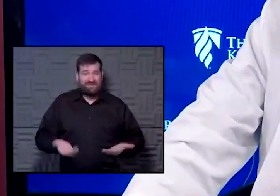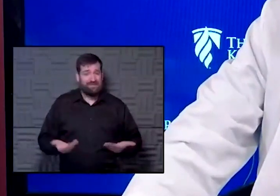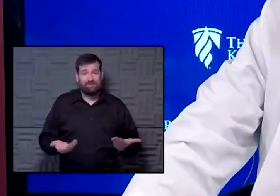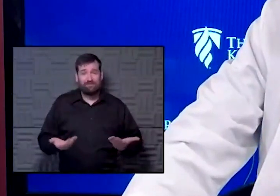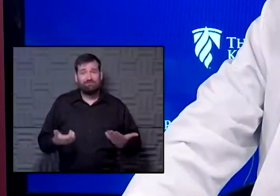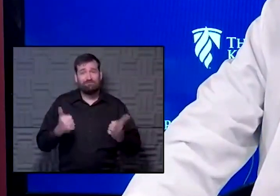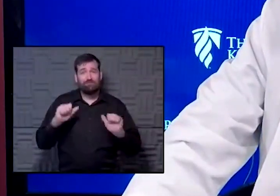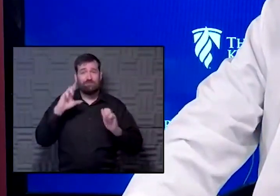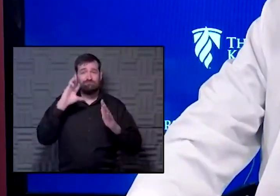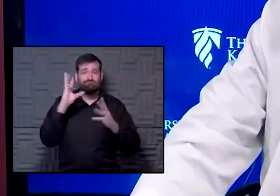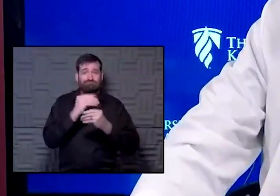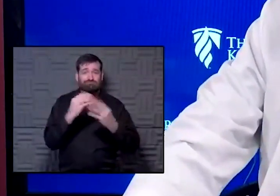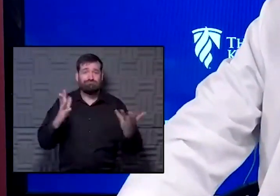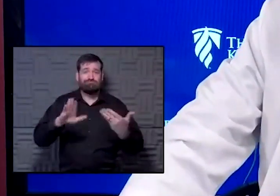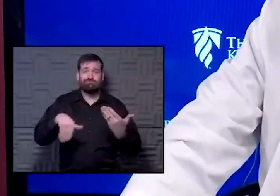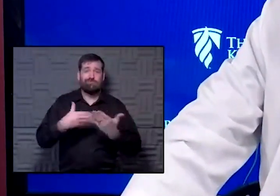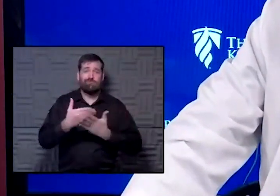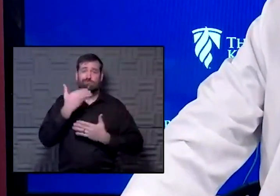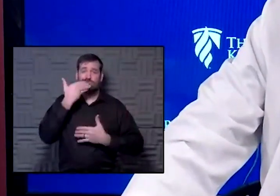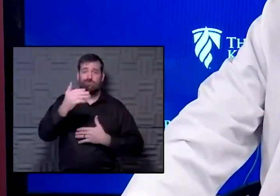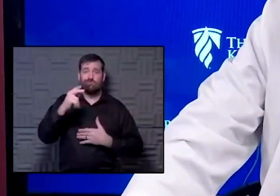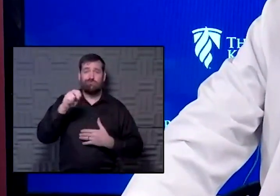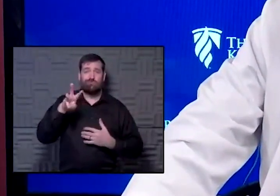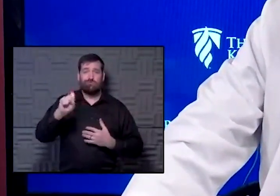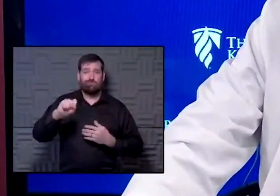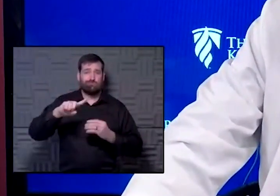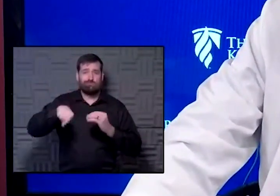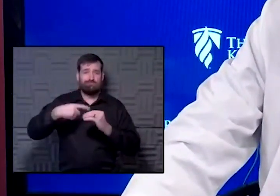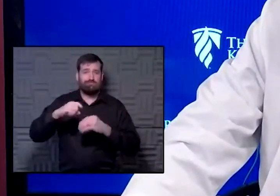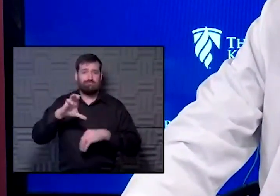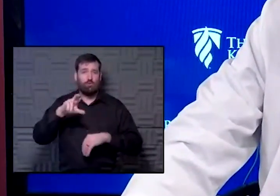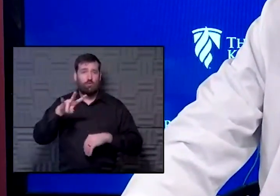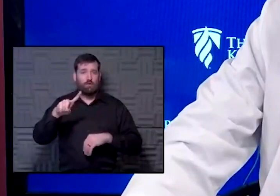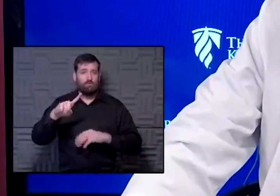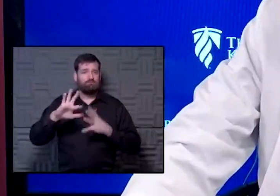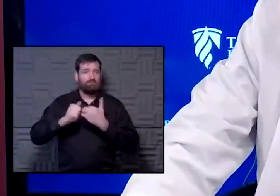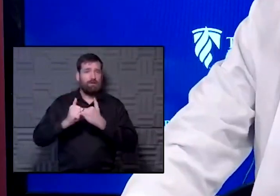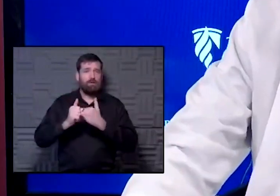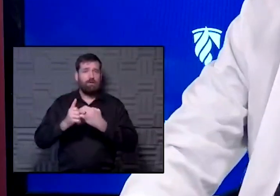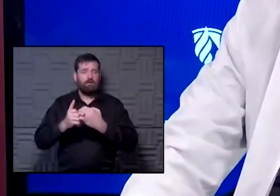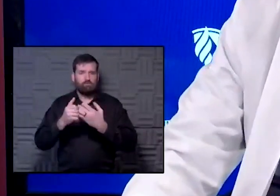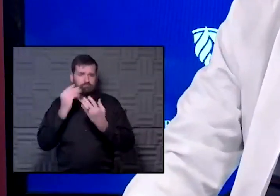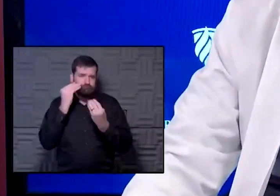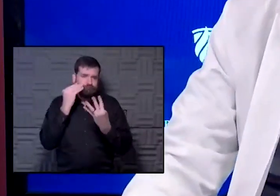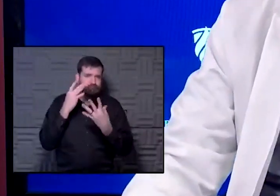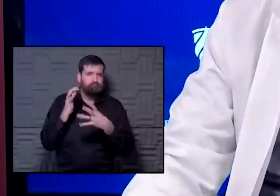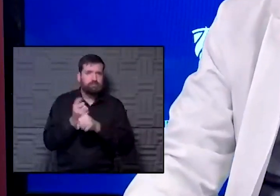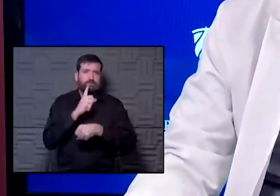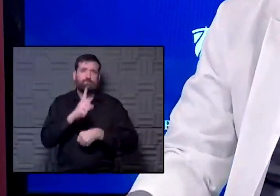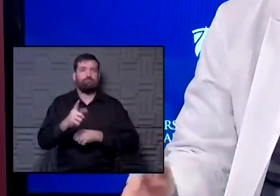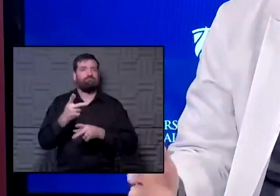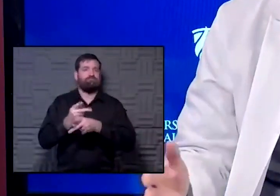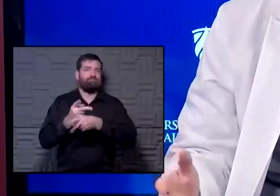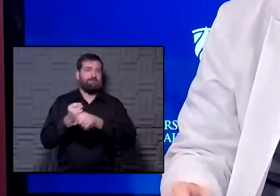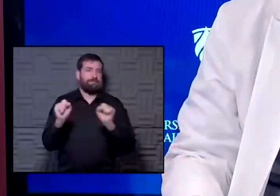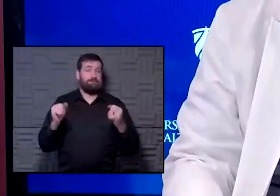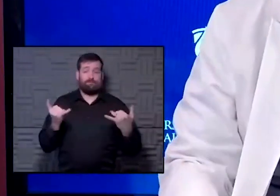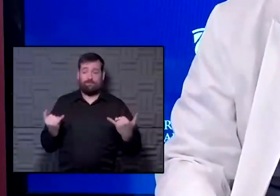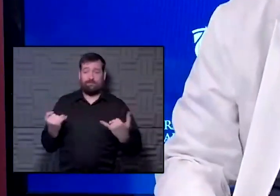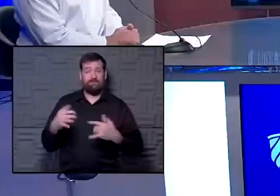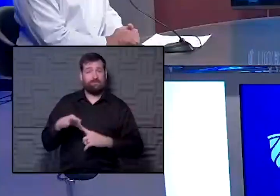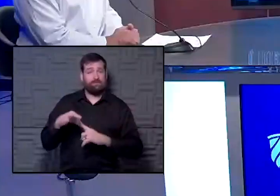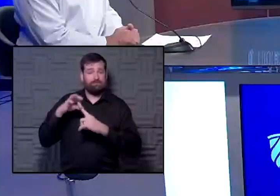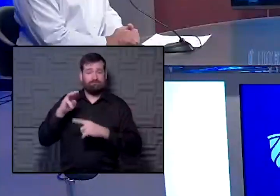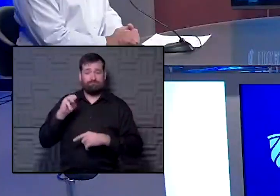try and deliver you all the good news about COVID and all the things you need to know to help make sure you stay safe. Today, we've got a really special guest.